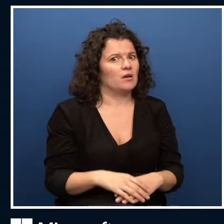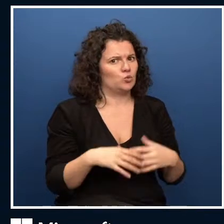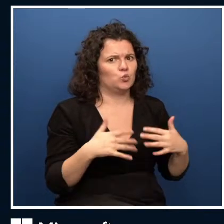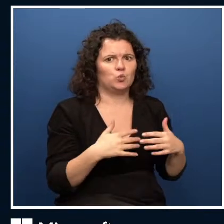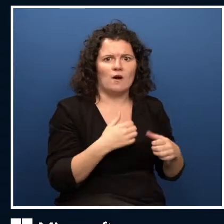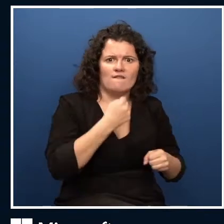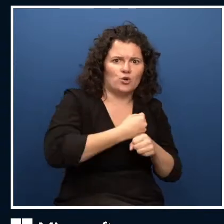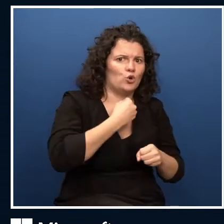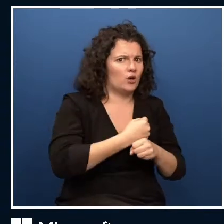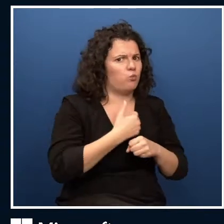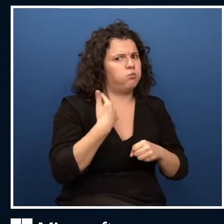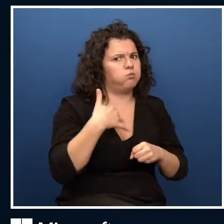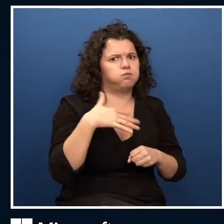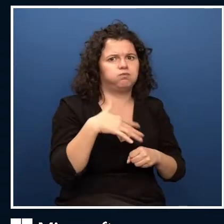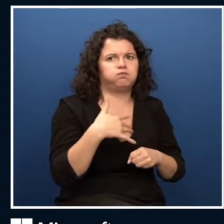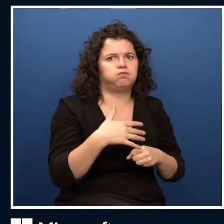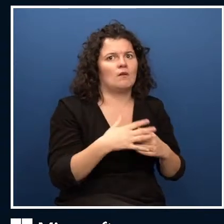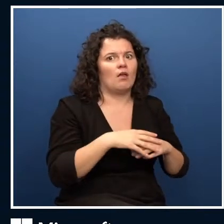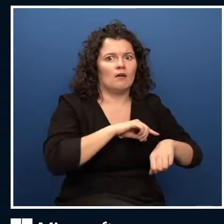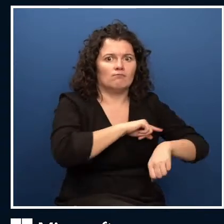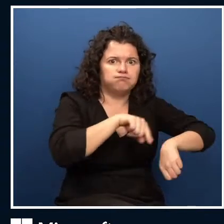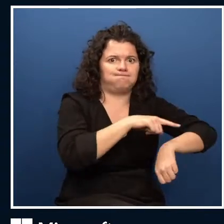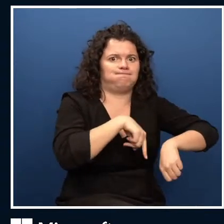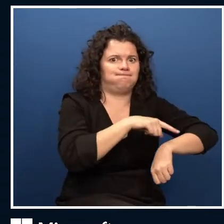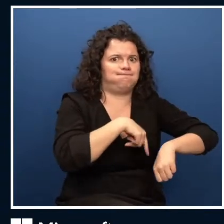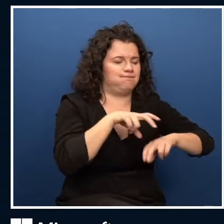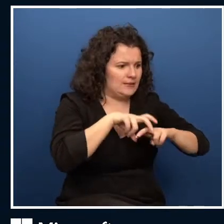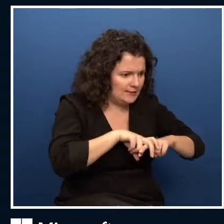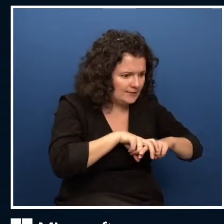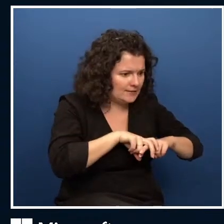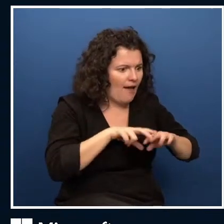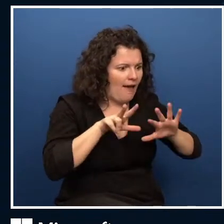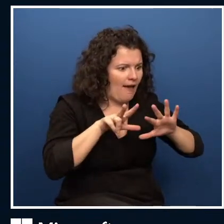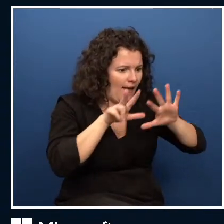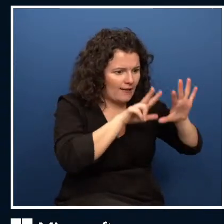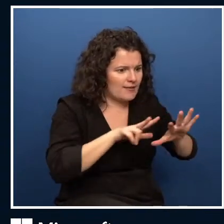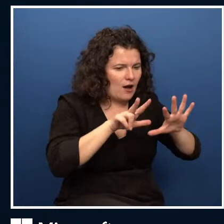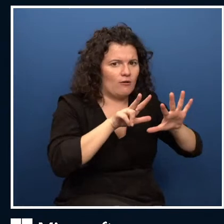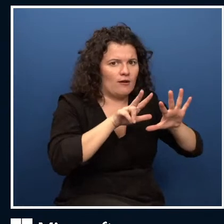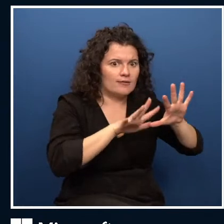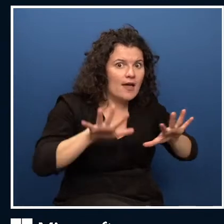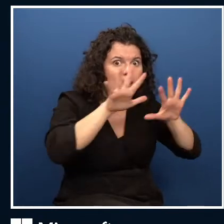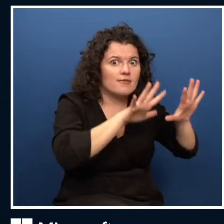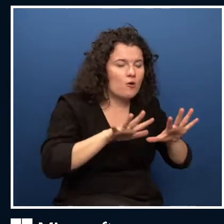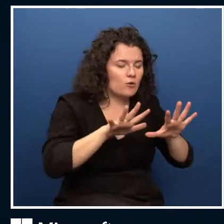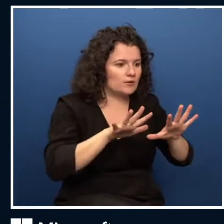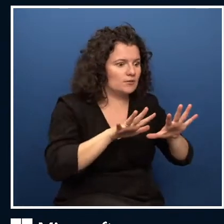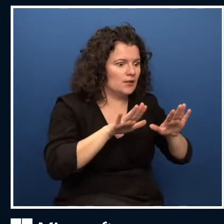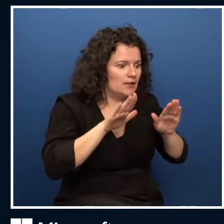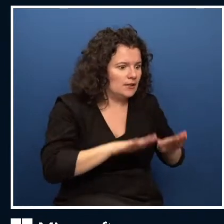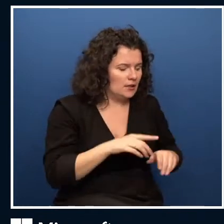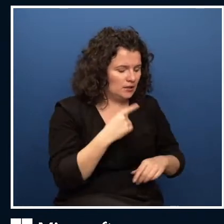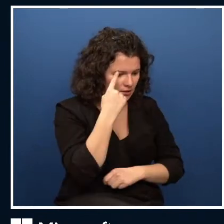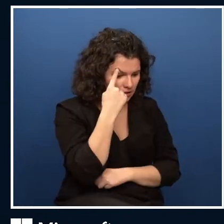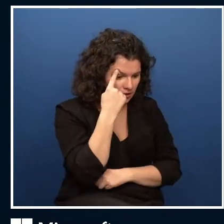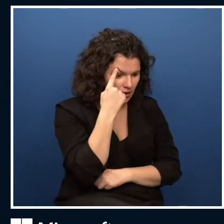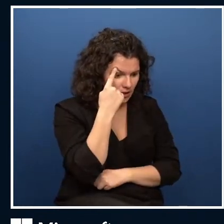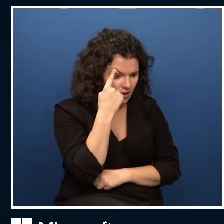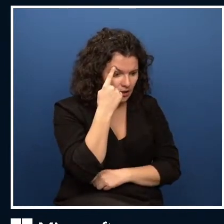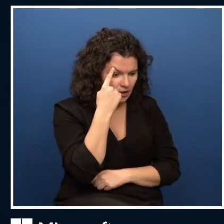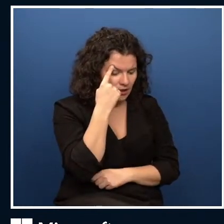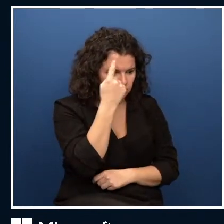to sit for around 8 to 10 hours just to figure it out, that how should I lay the foundation stone, right? So it's